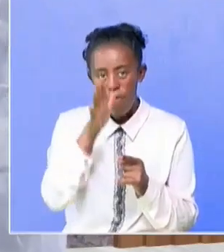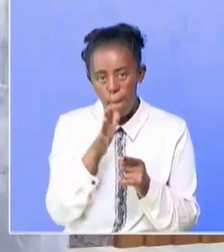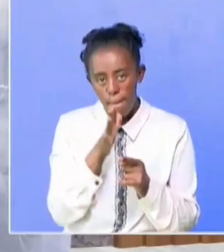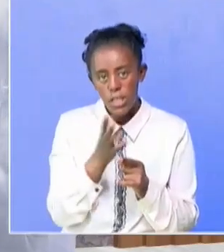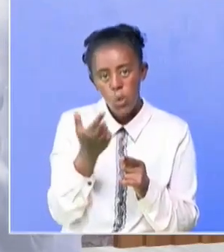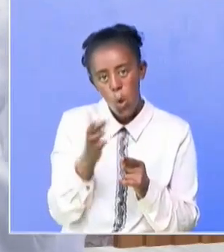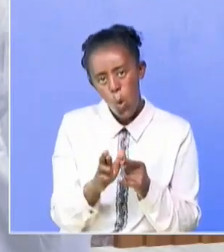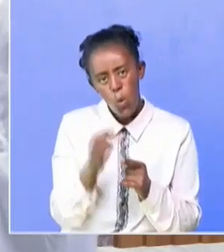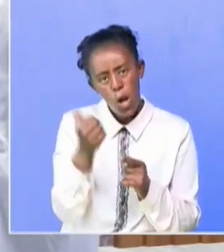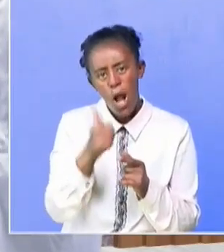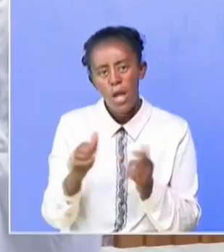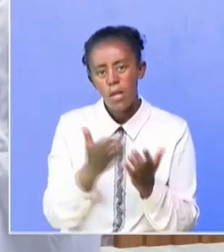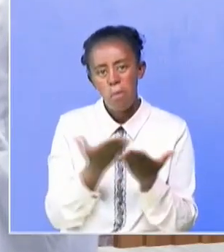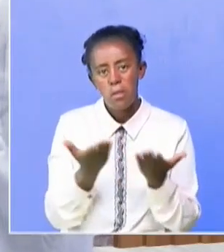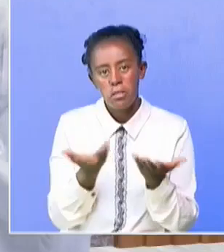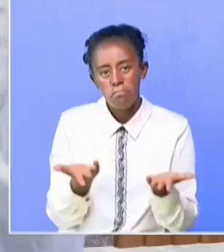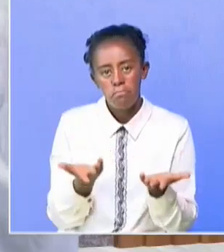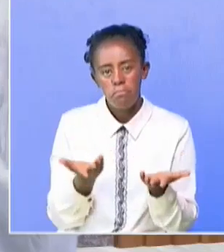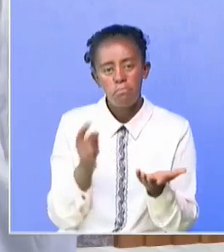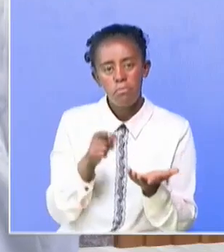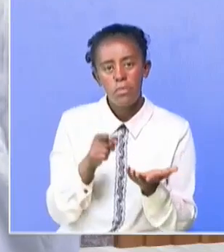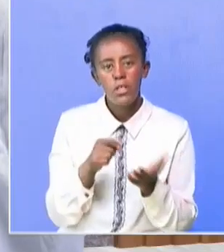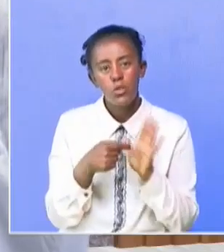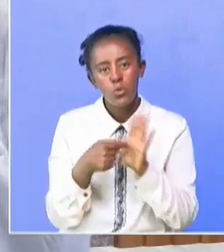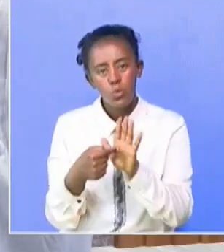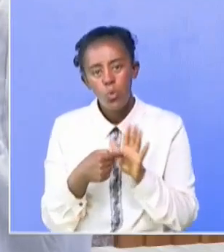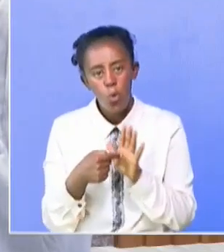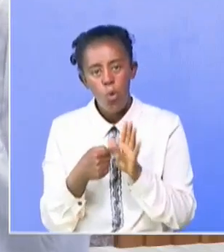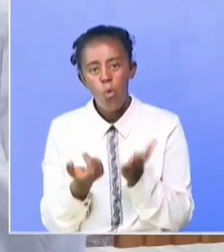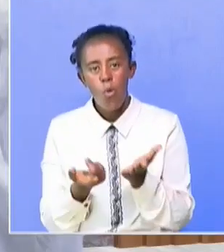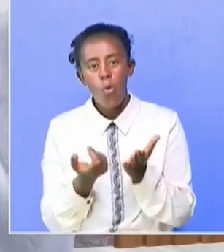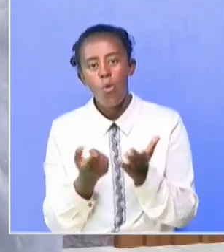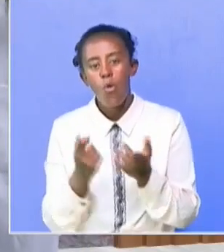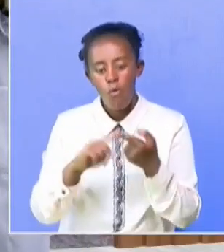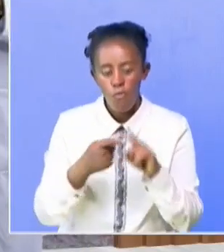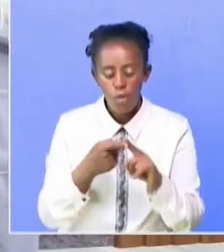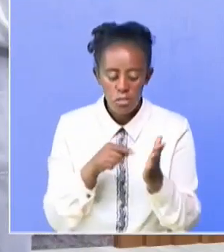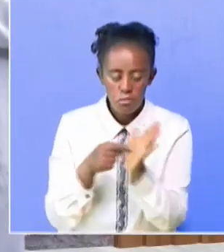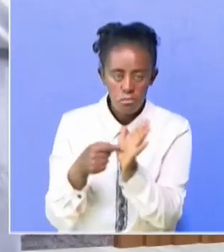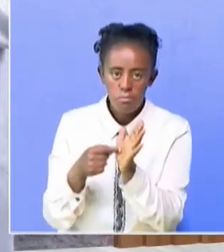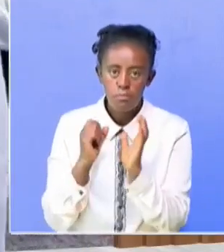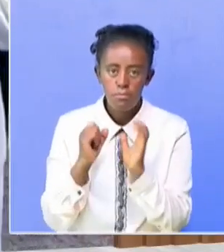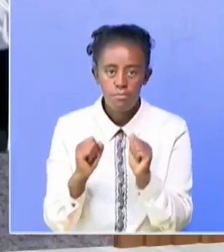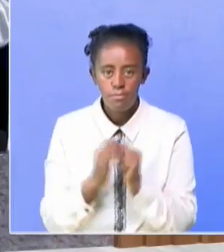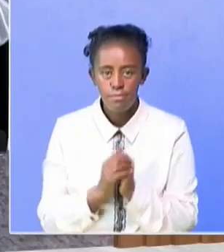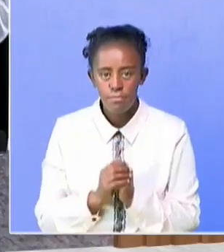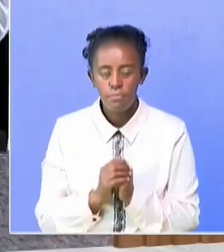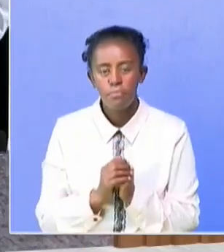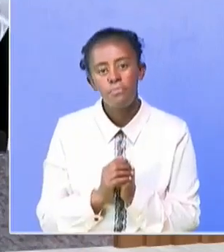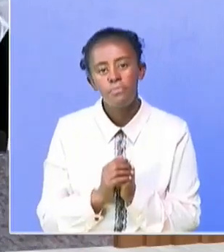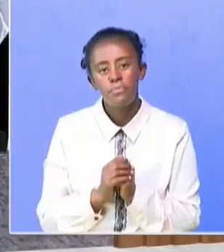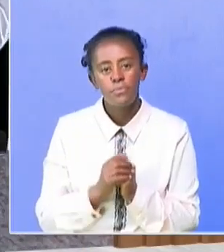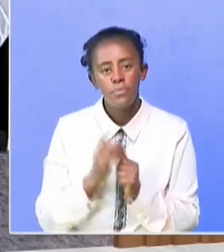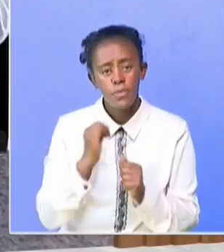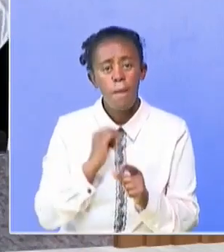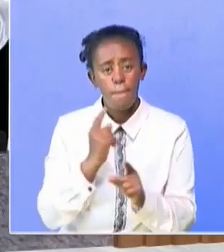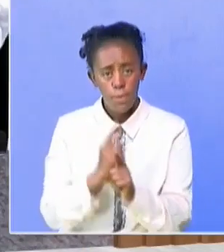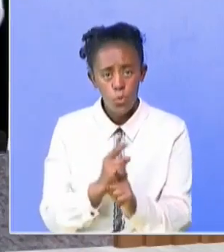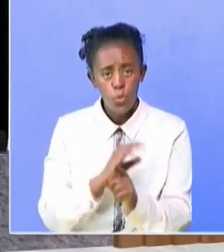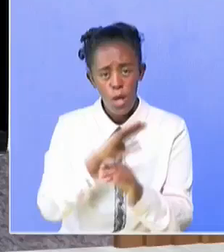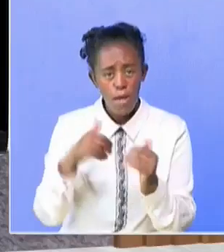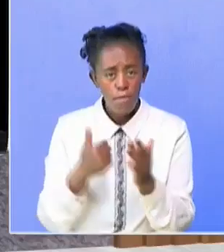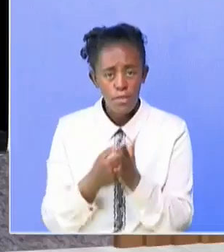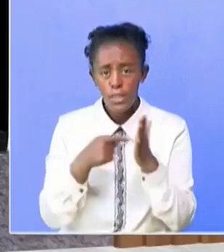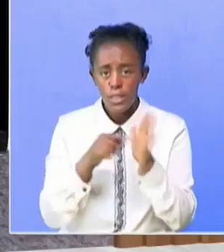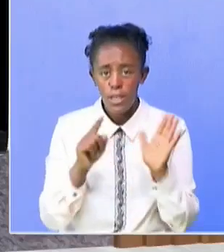or anybody else and show it to your friends. I'm sure everything is